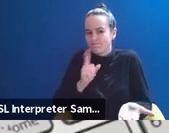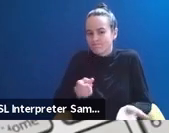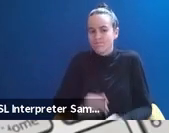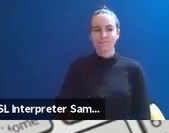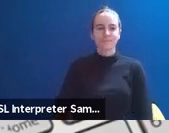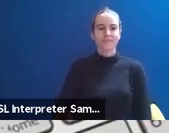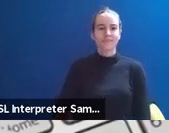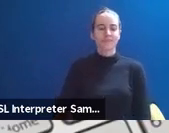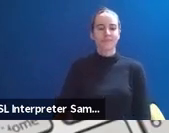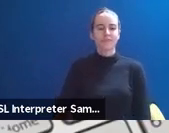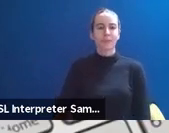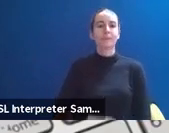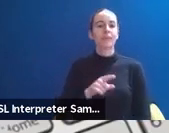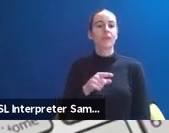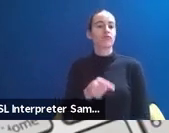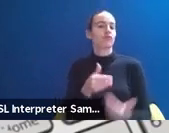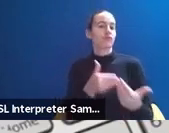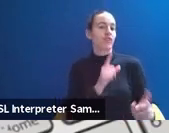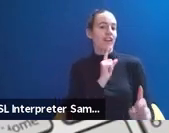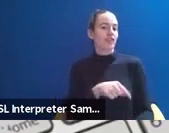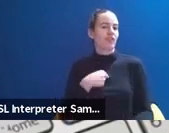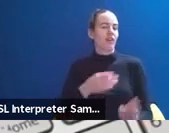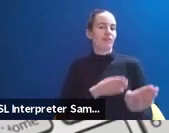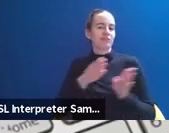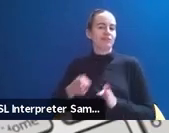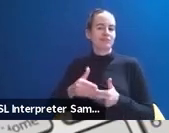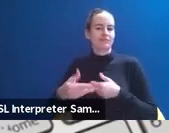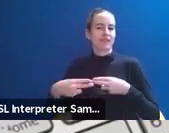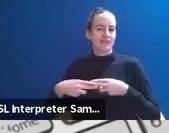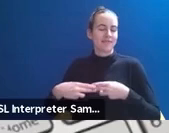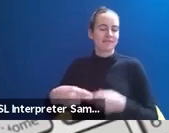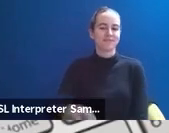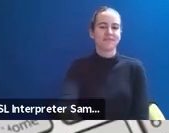And while you're answering that, I'm going to move to the next slide.